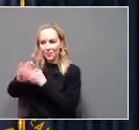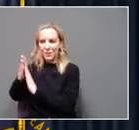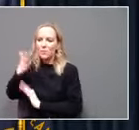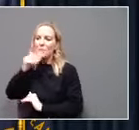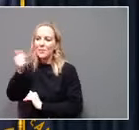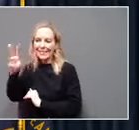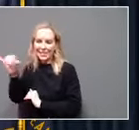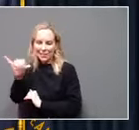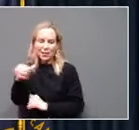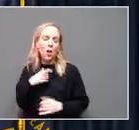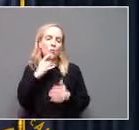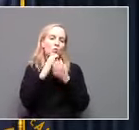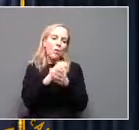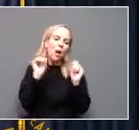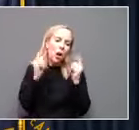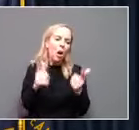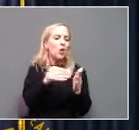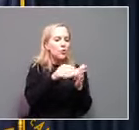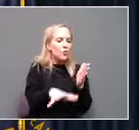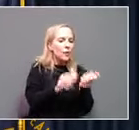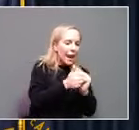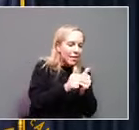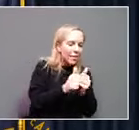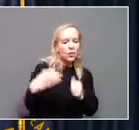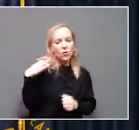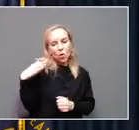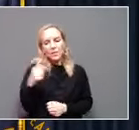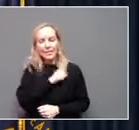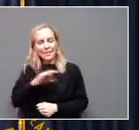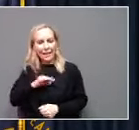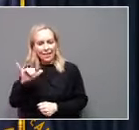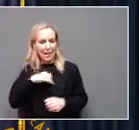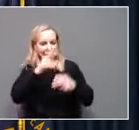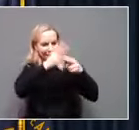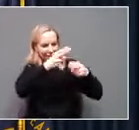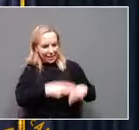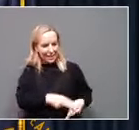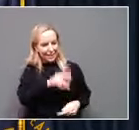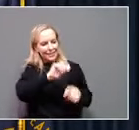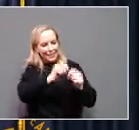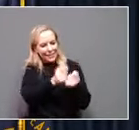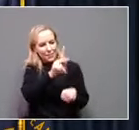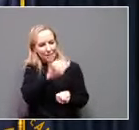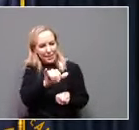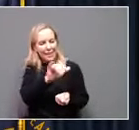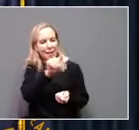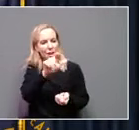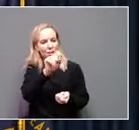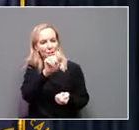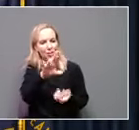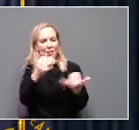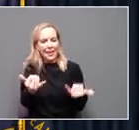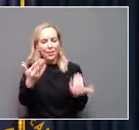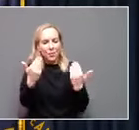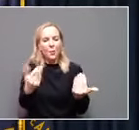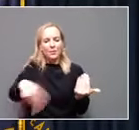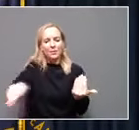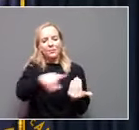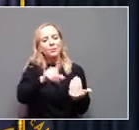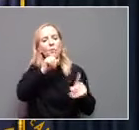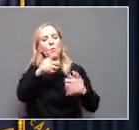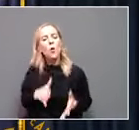coaches, and staff. And now that we just named everyone a Team Kentucky All-Star, we'll open it up to questions. We've